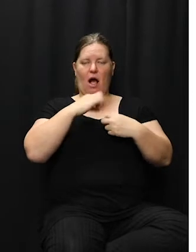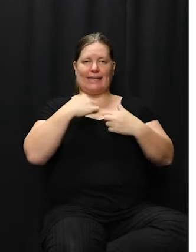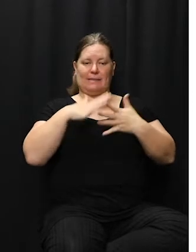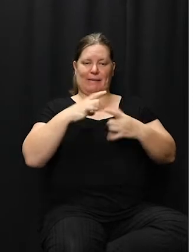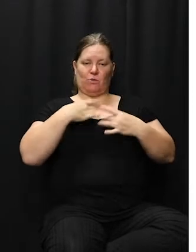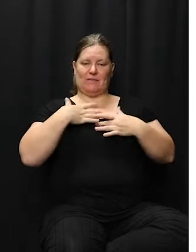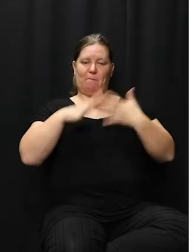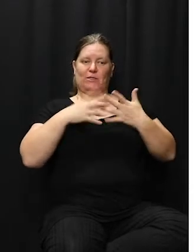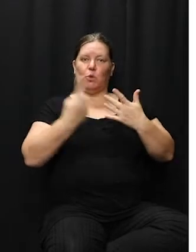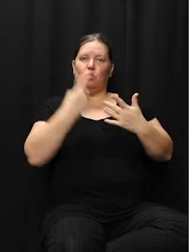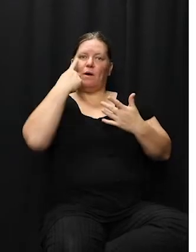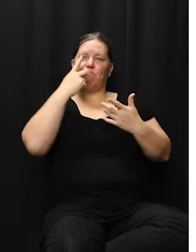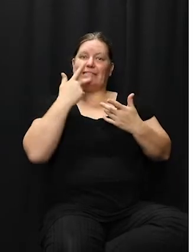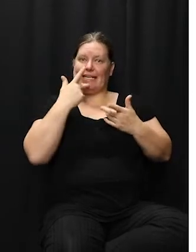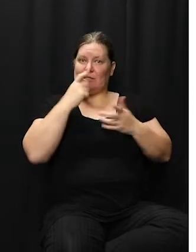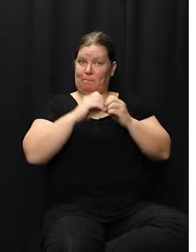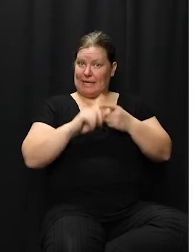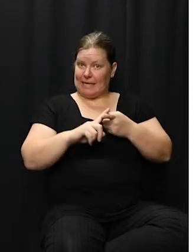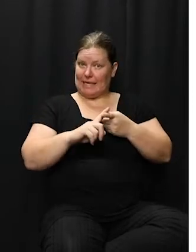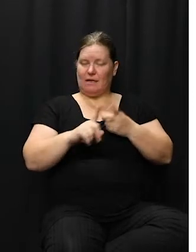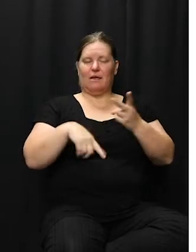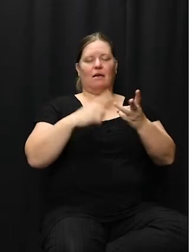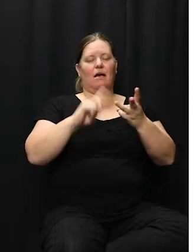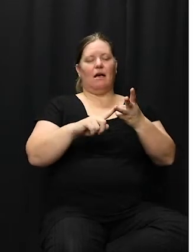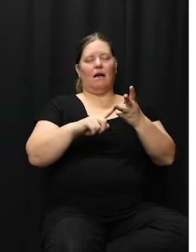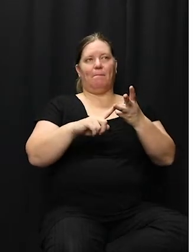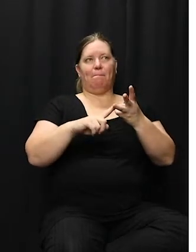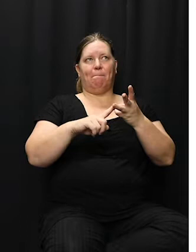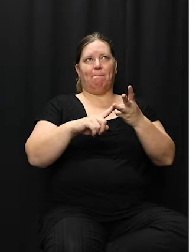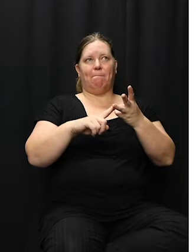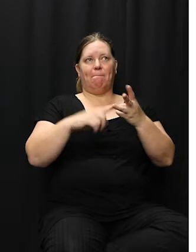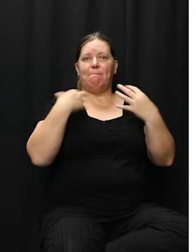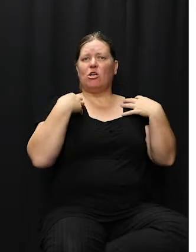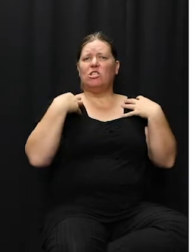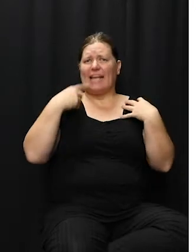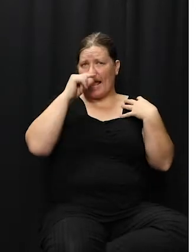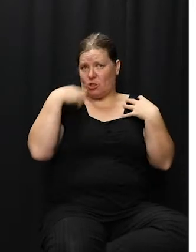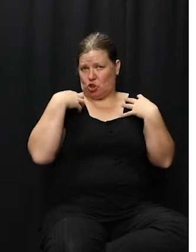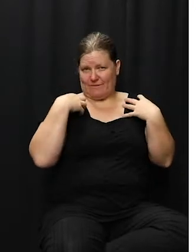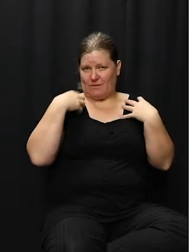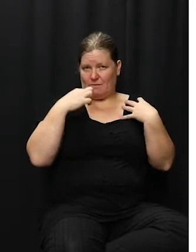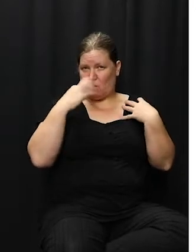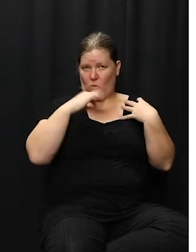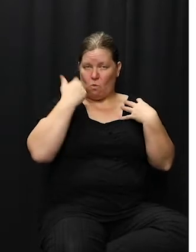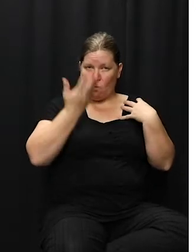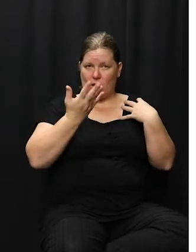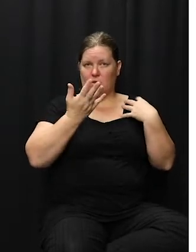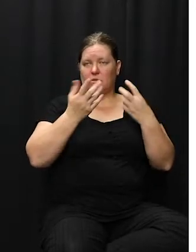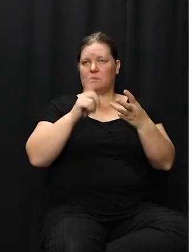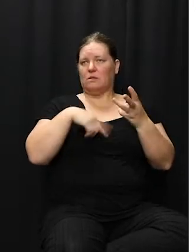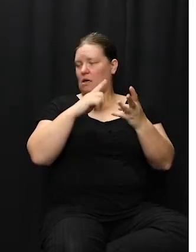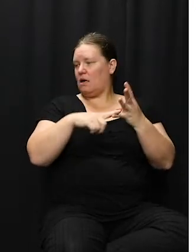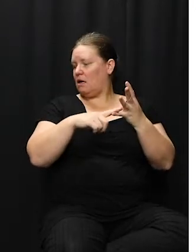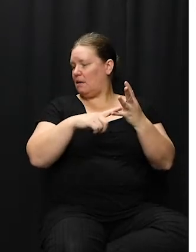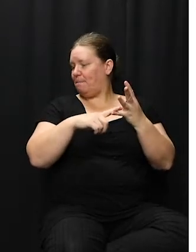refer. So if the person says I, they actually mean I, this thing I'm pretending to be. You can shift the body, but it doesn't usually happen, or not